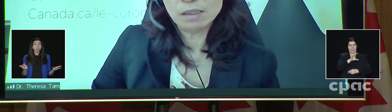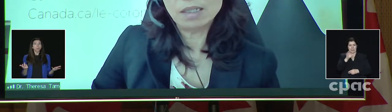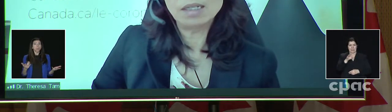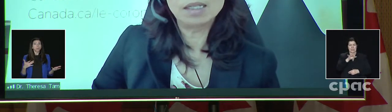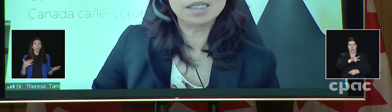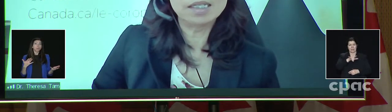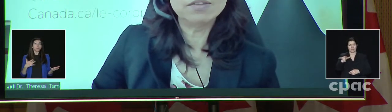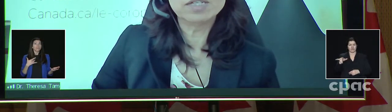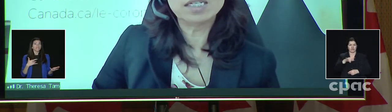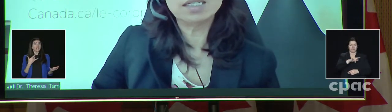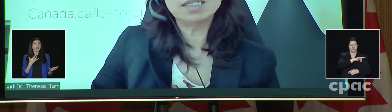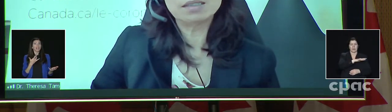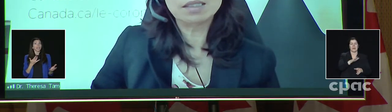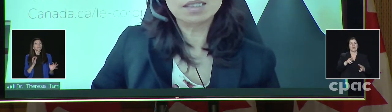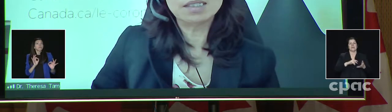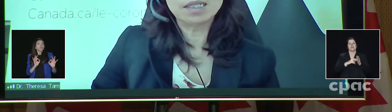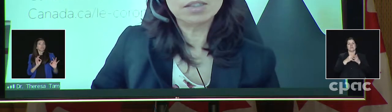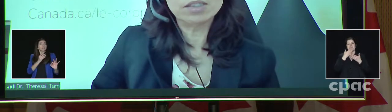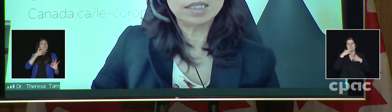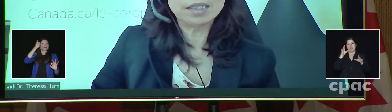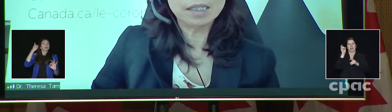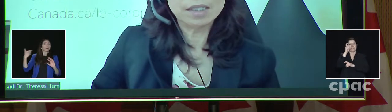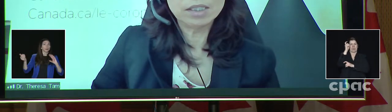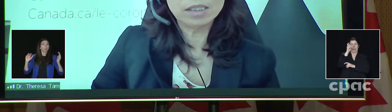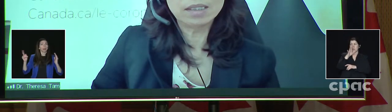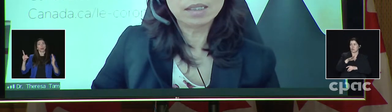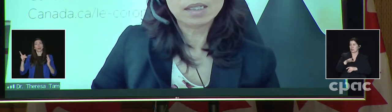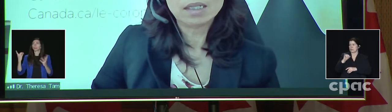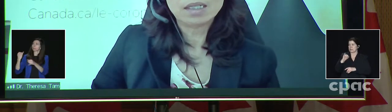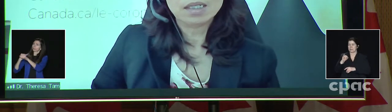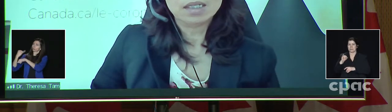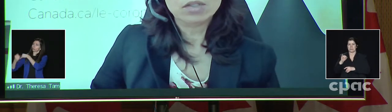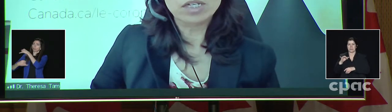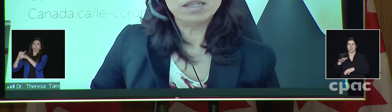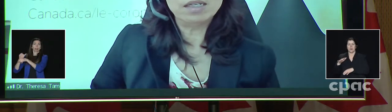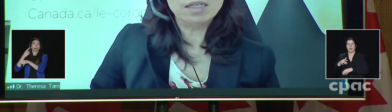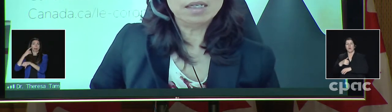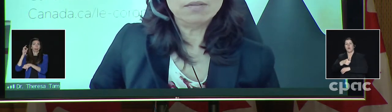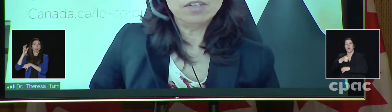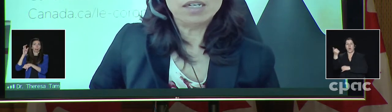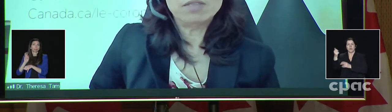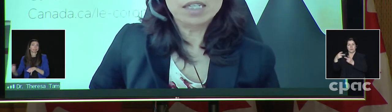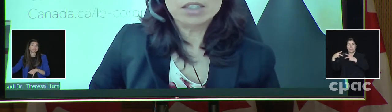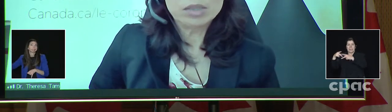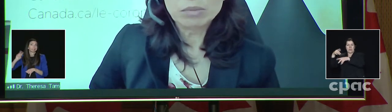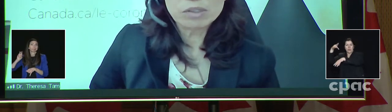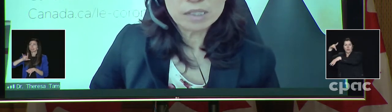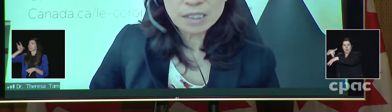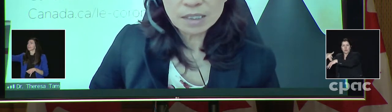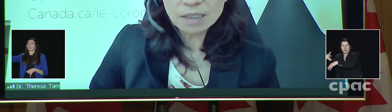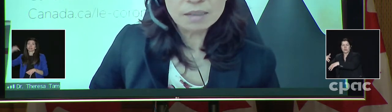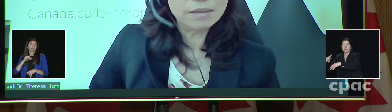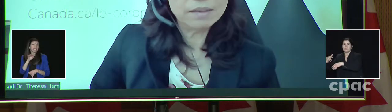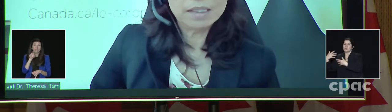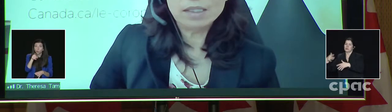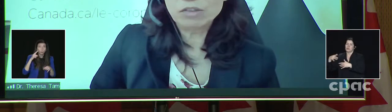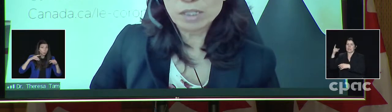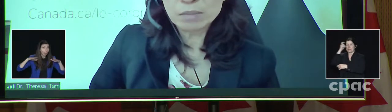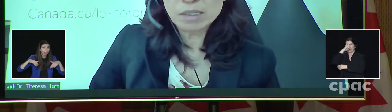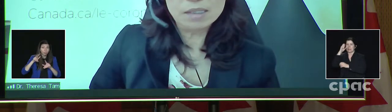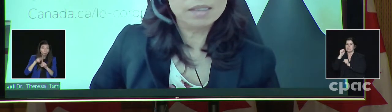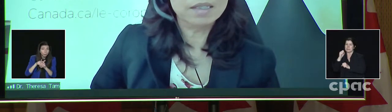experience than if you're heading into the international destinations. So I think if you haven't actually booked any of